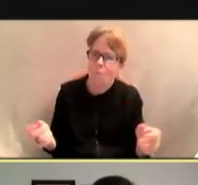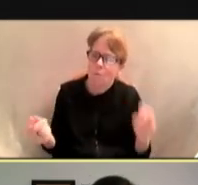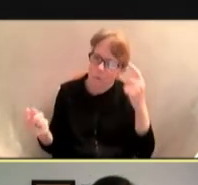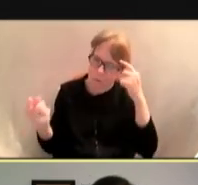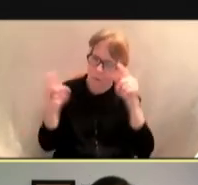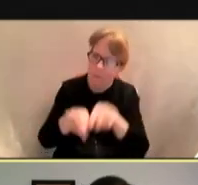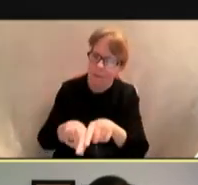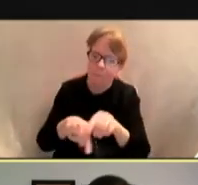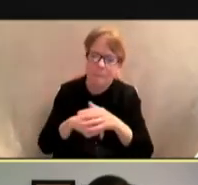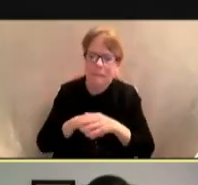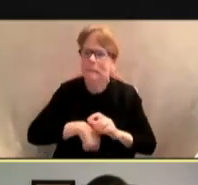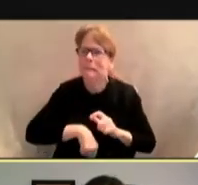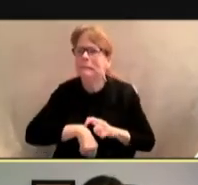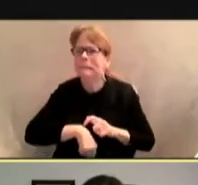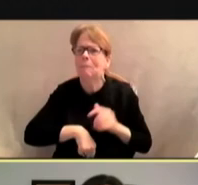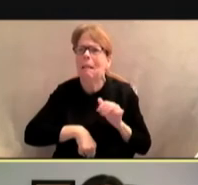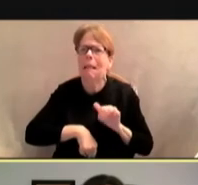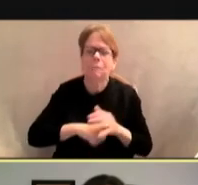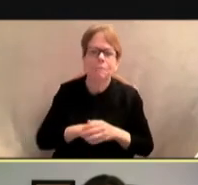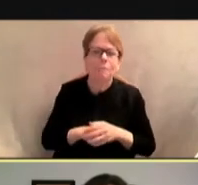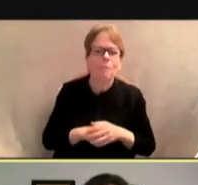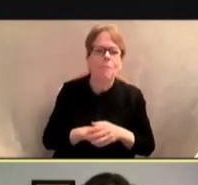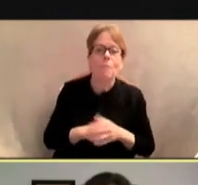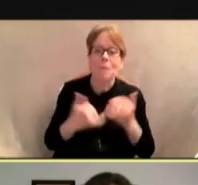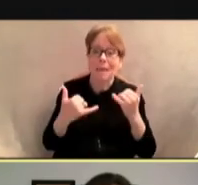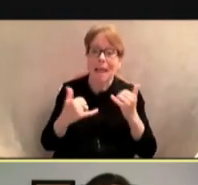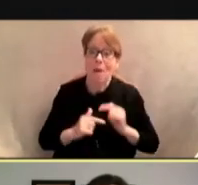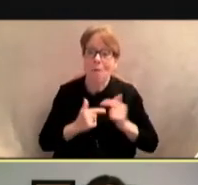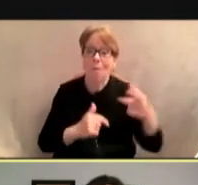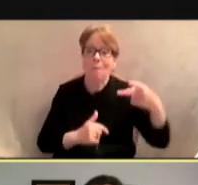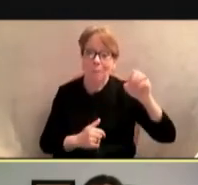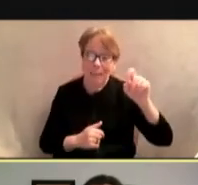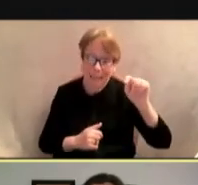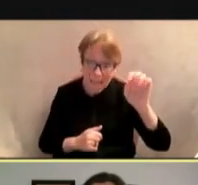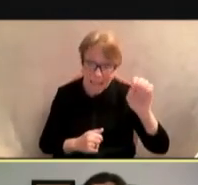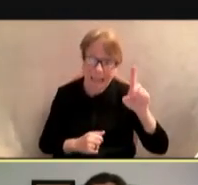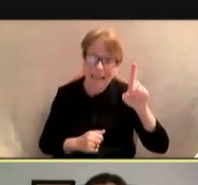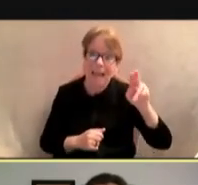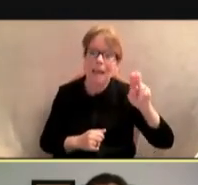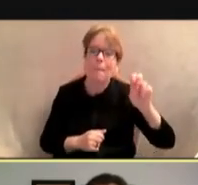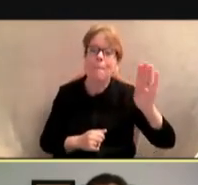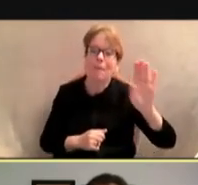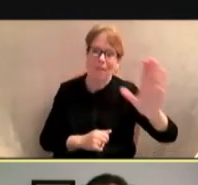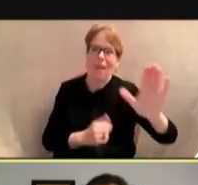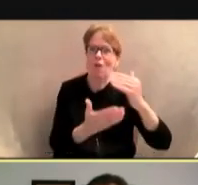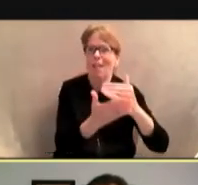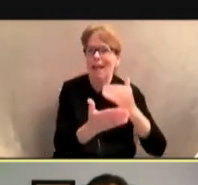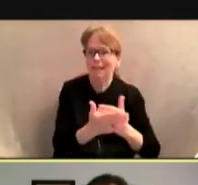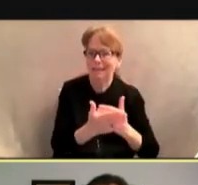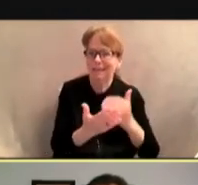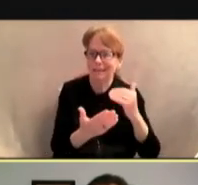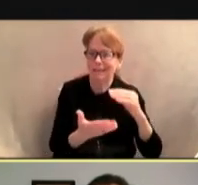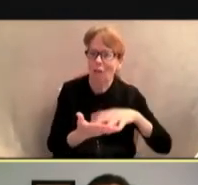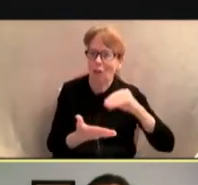Now, looking at the time, I will hand over to Pete and Zainab to share their lessons learned as well. Thank you so much again.